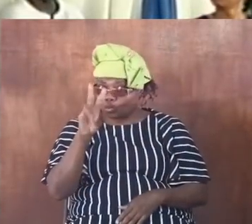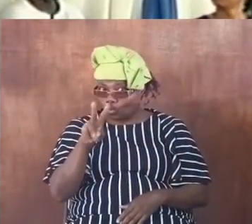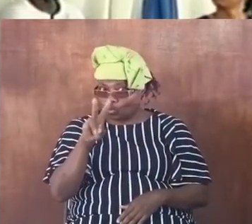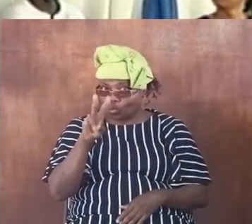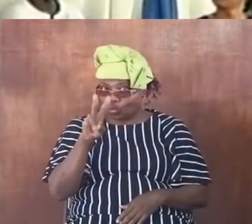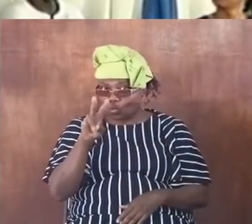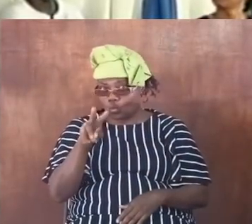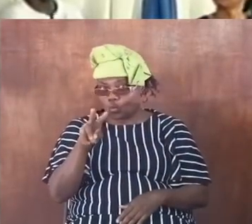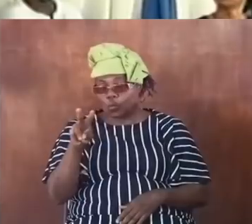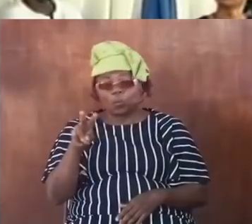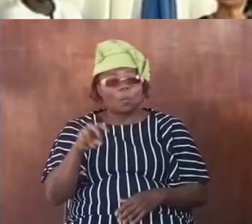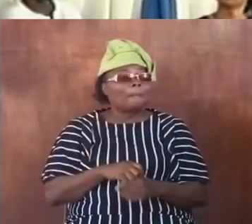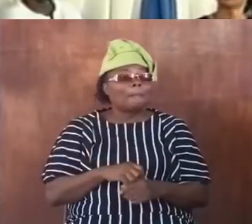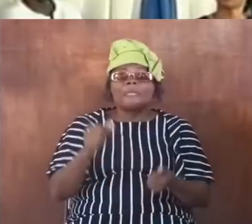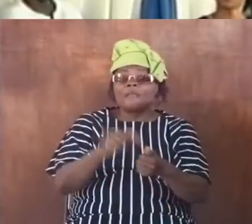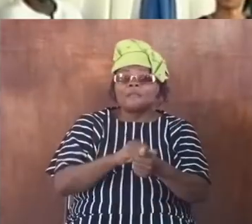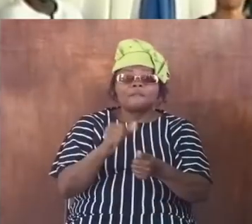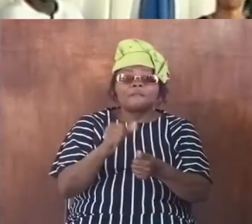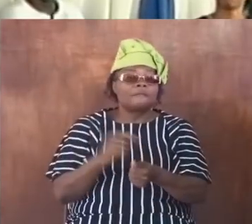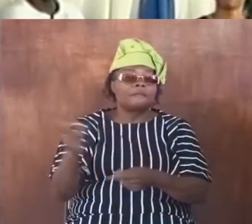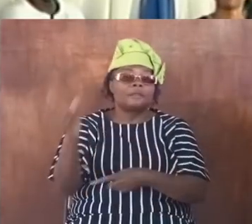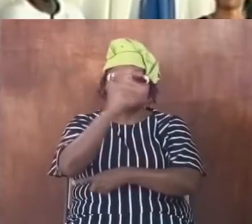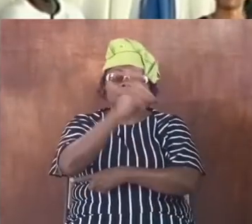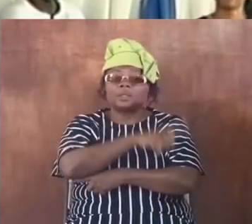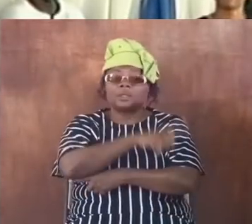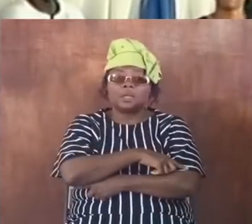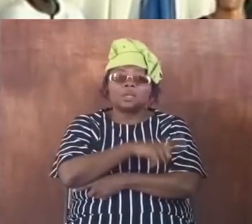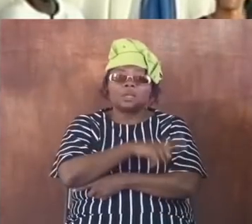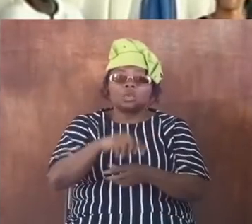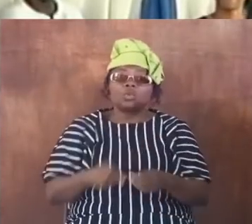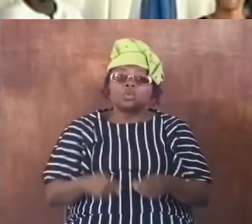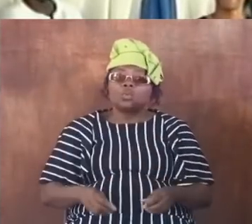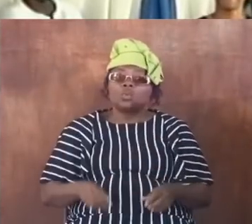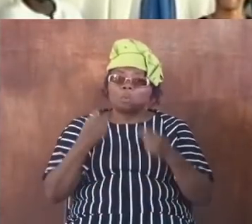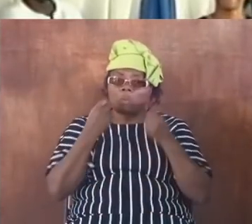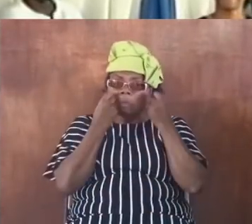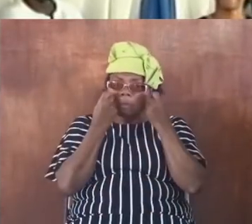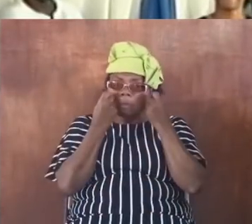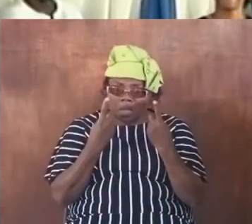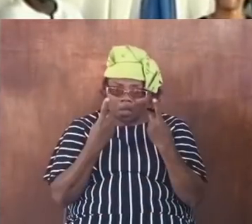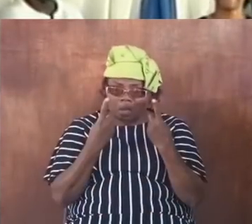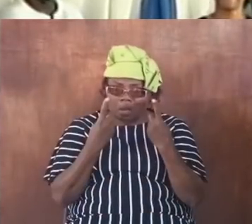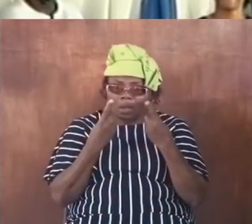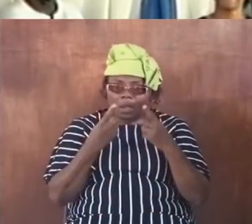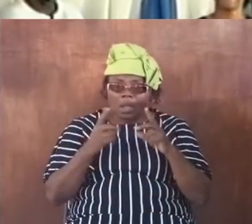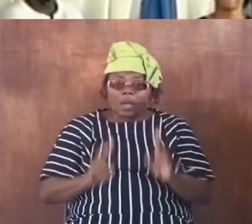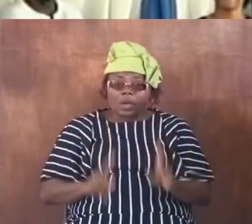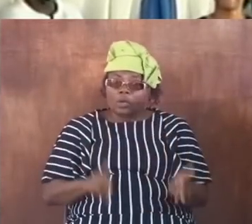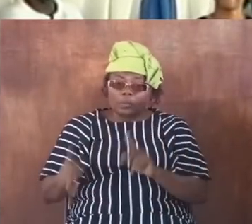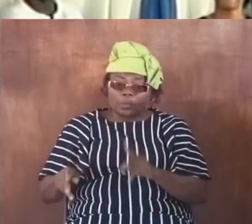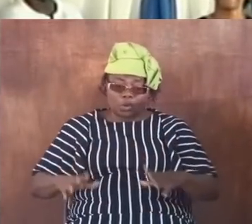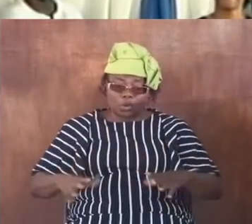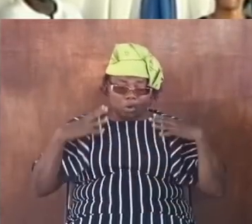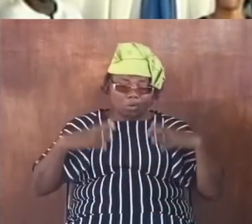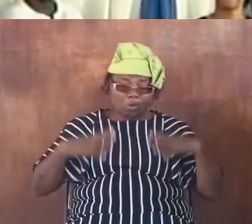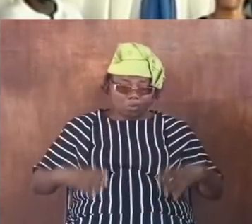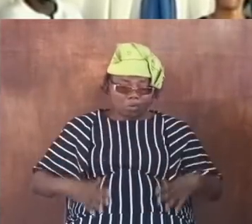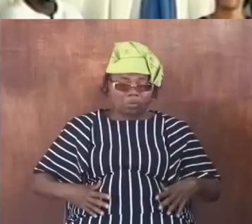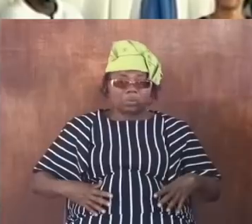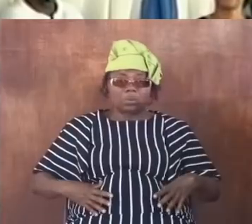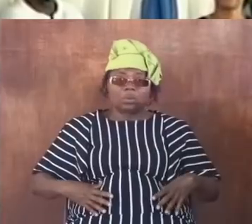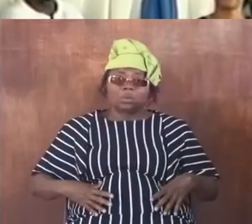today, every day you get up and you put your clothes on,